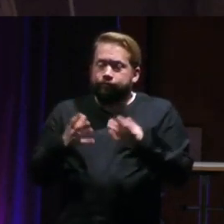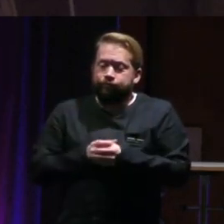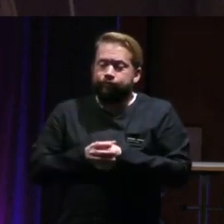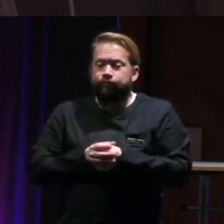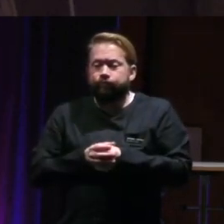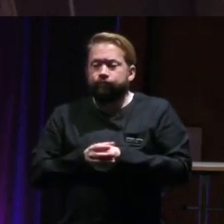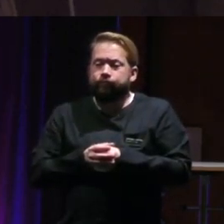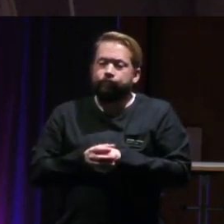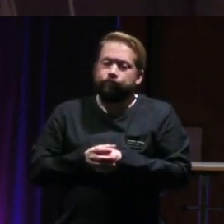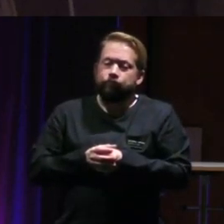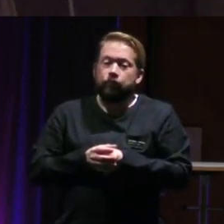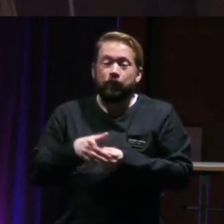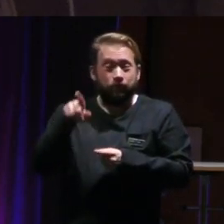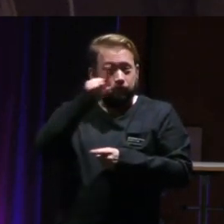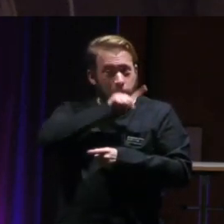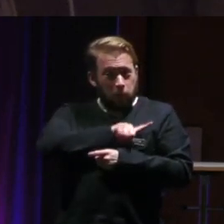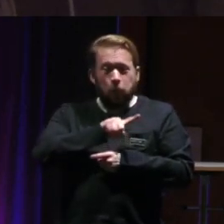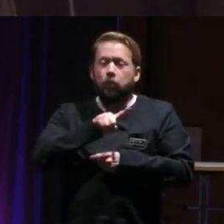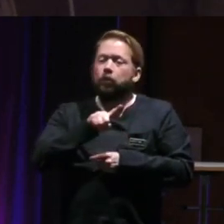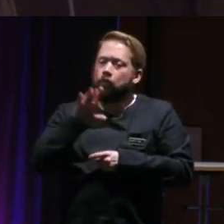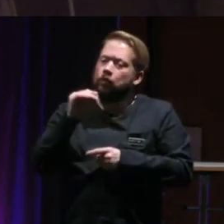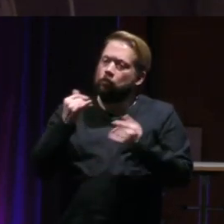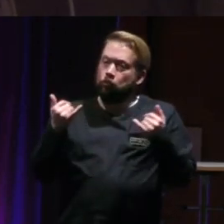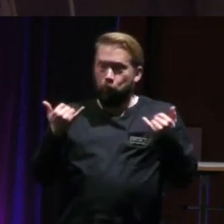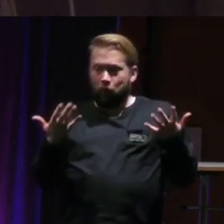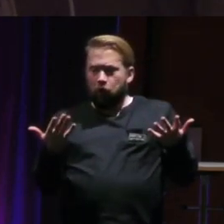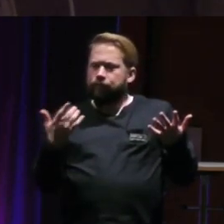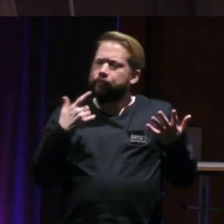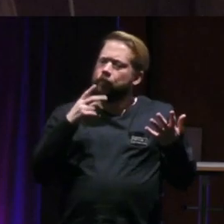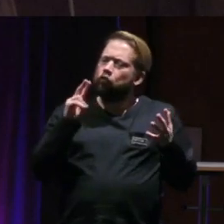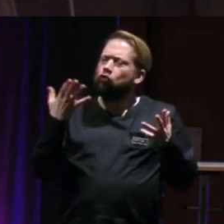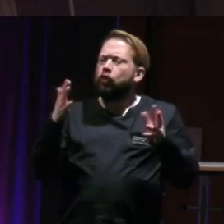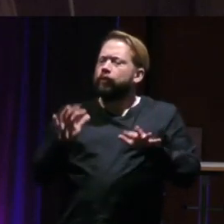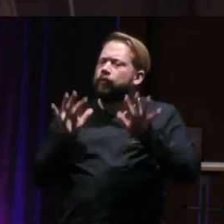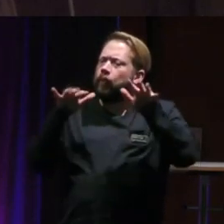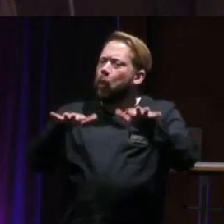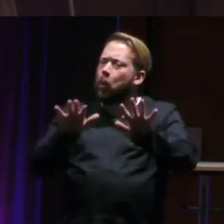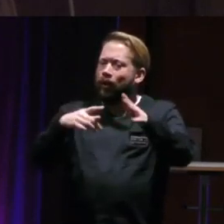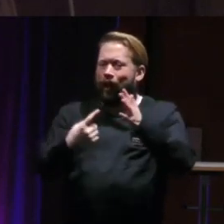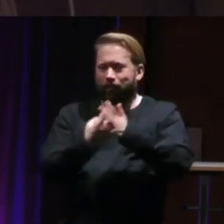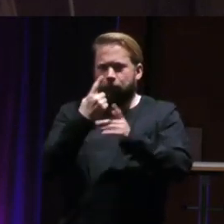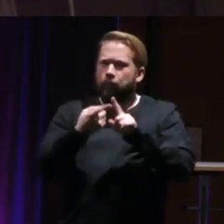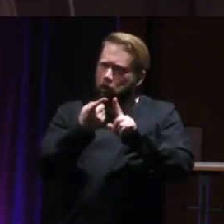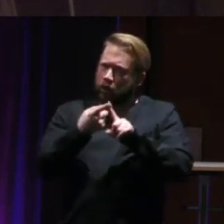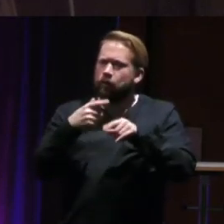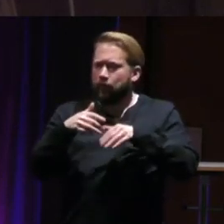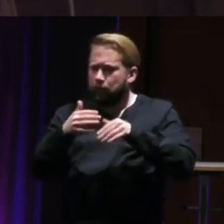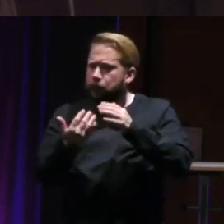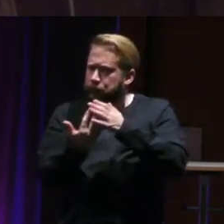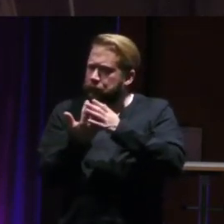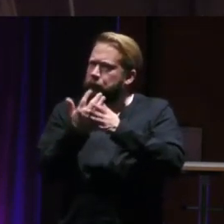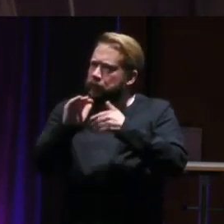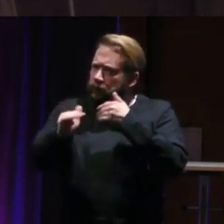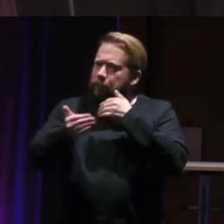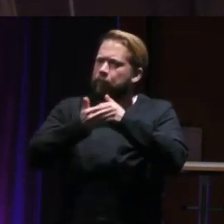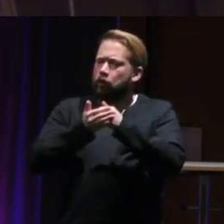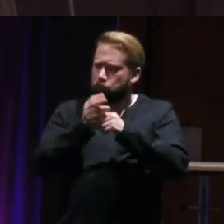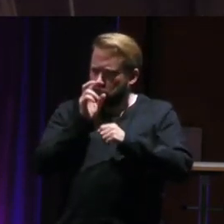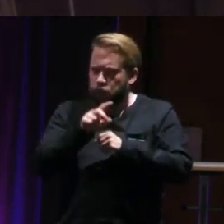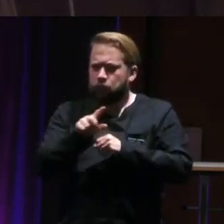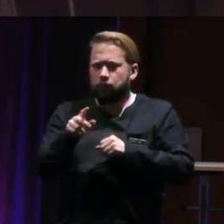Since last year, I think we have kind of a new wave of a protest, and it's mostly teenagers. It's like 17, 18, 19